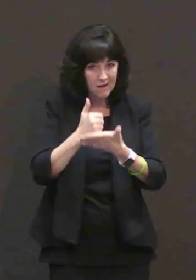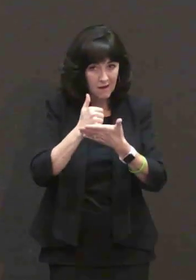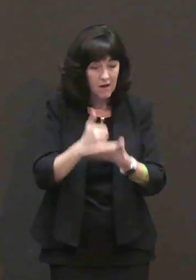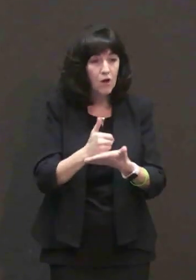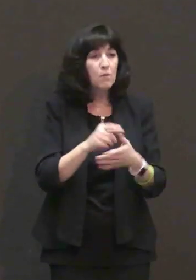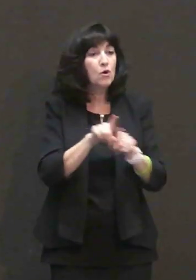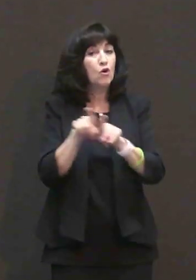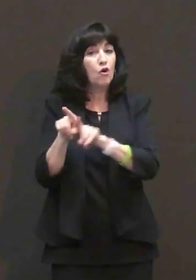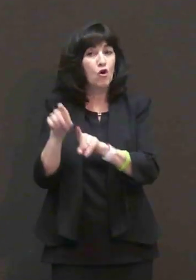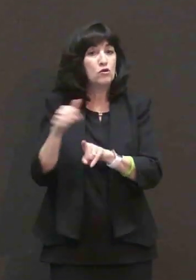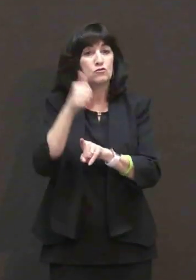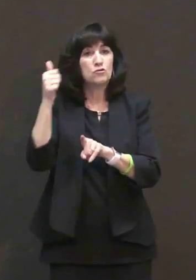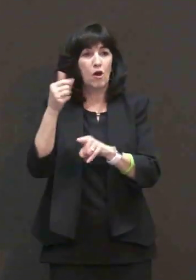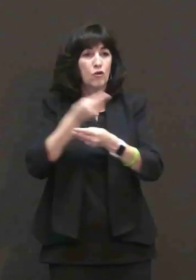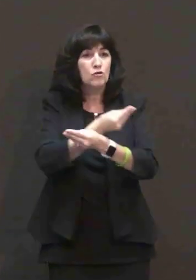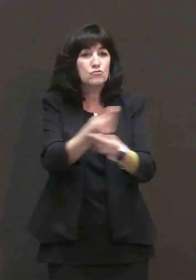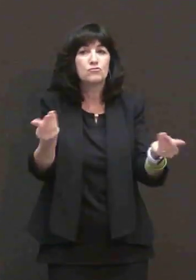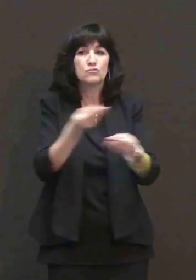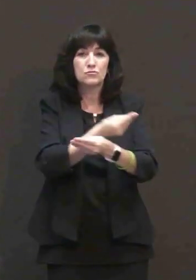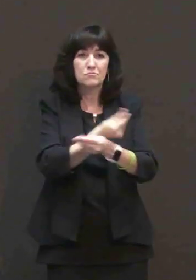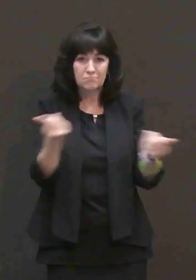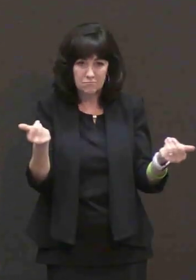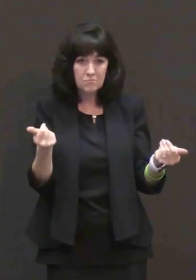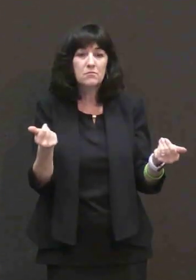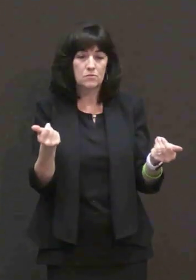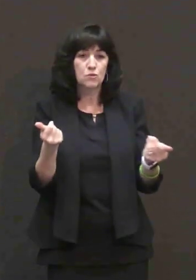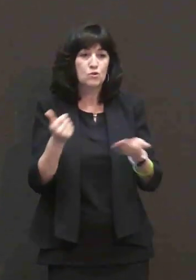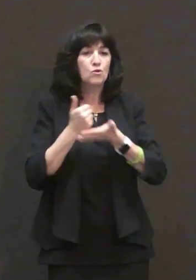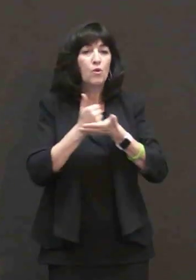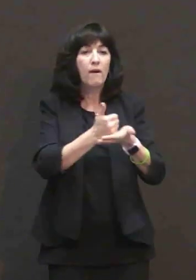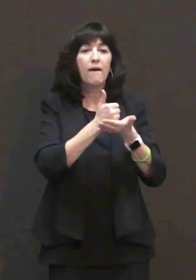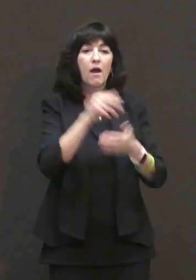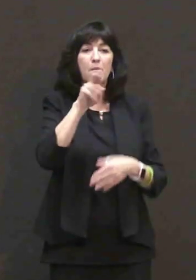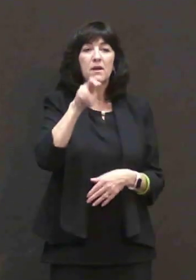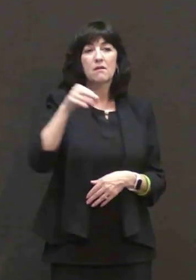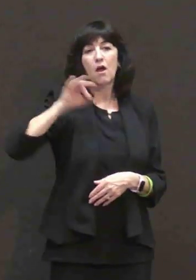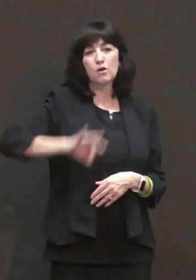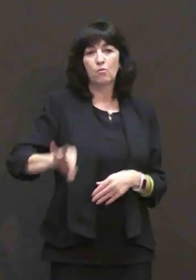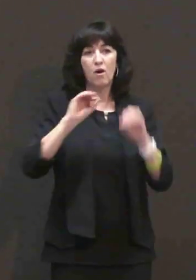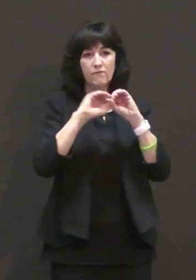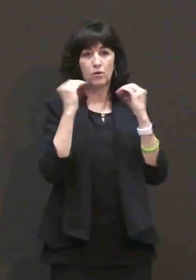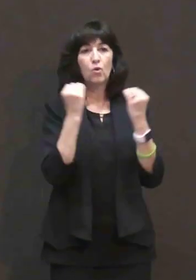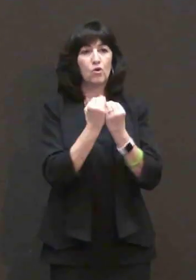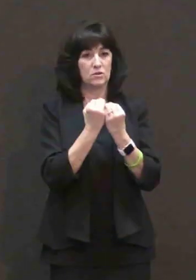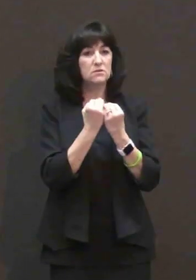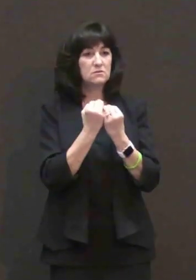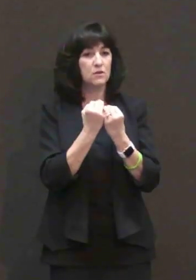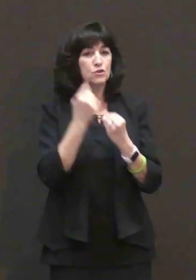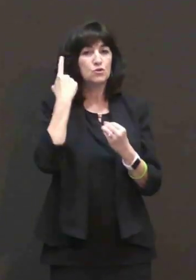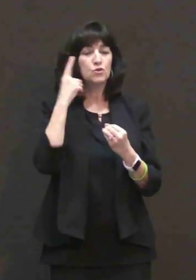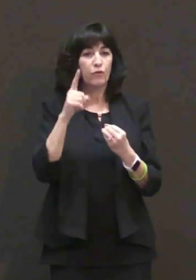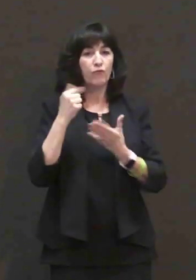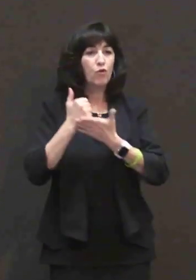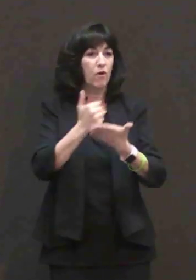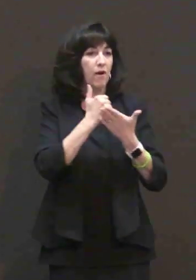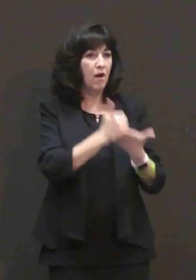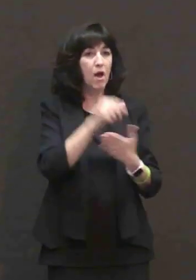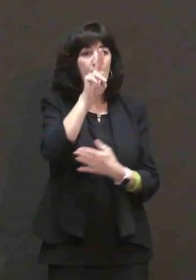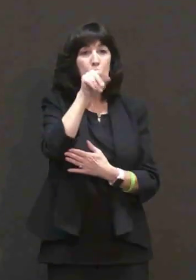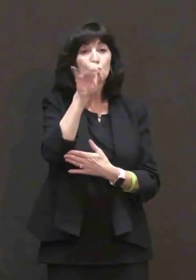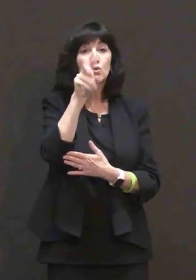distributing several $100,000 a week to nonprofits that need assistance, primarily right now some of the food missions. United